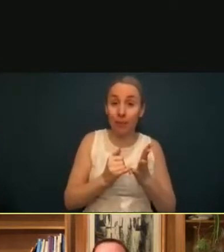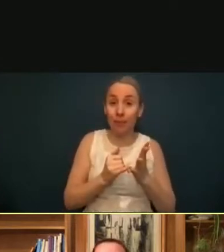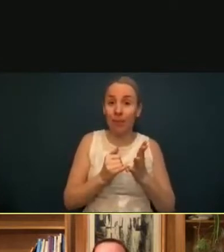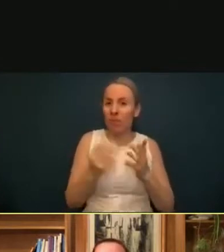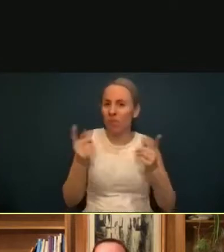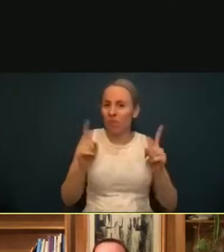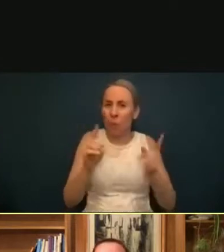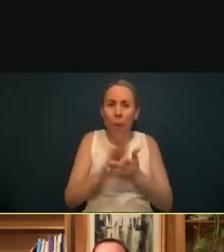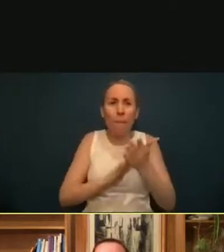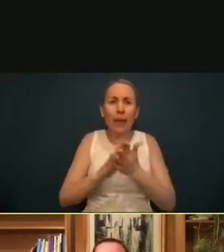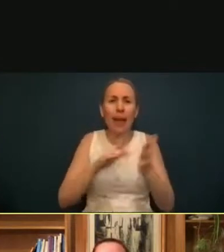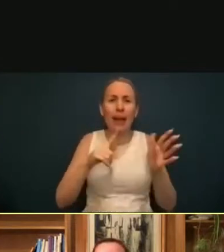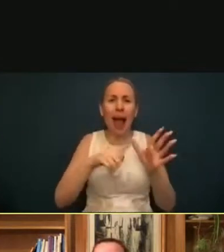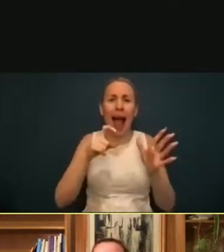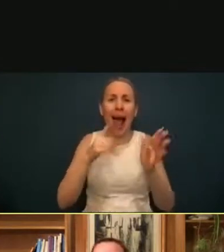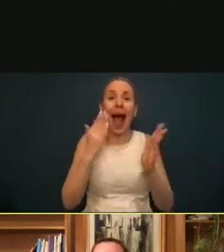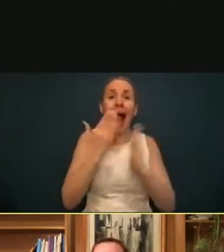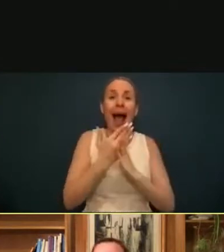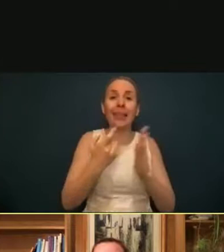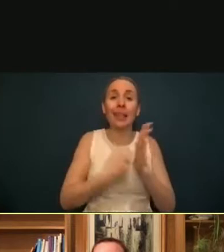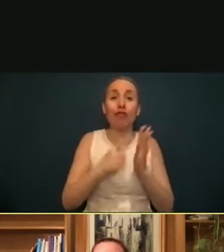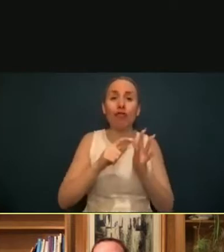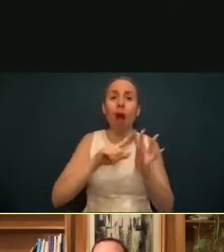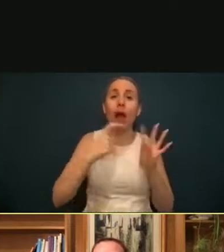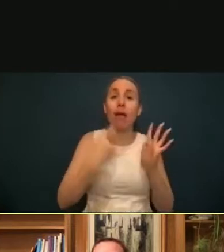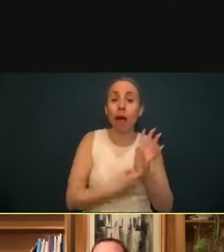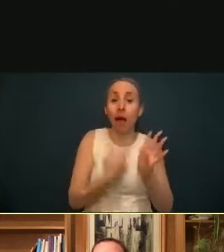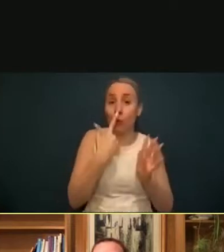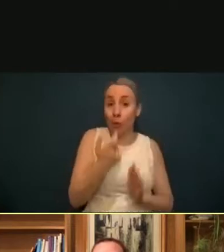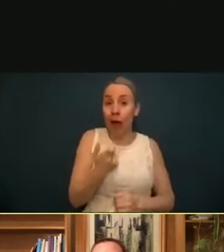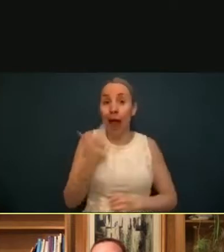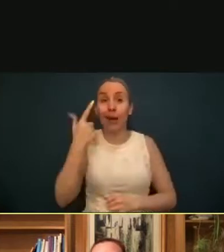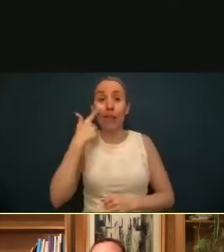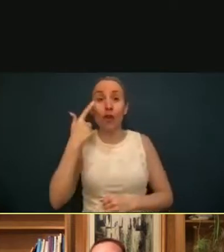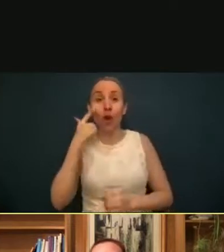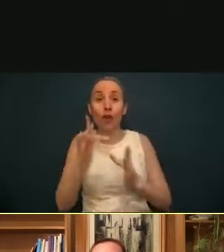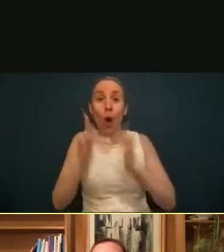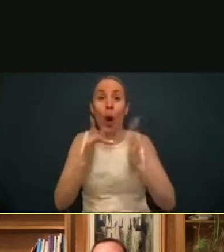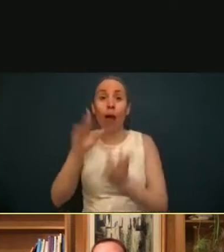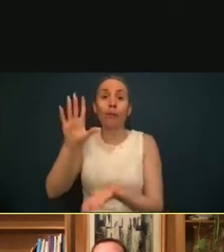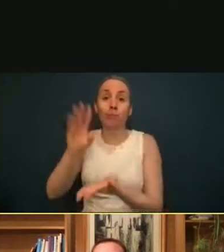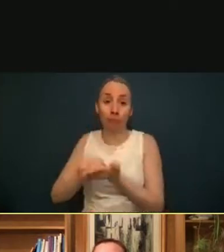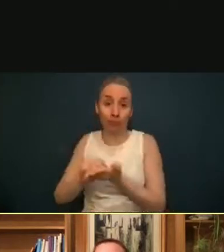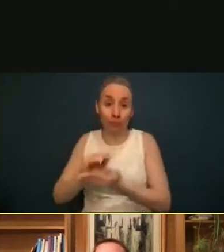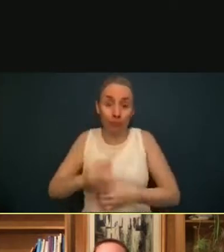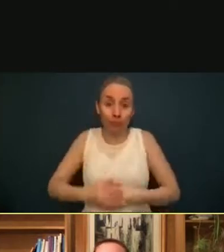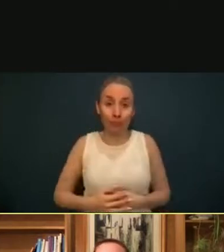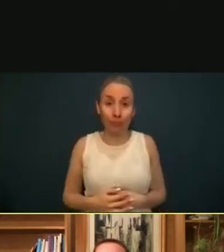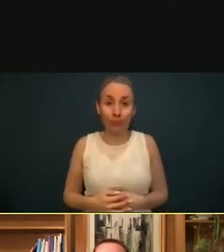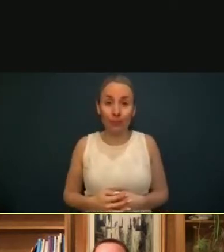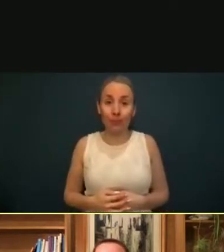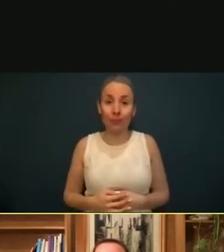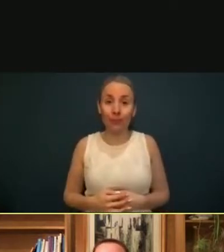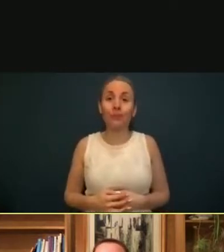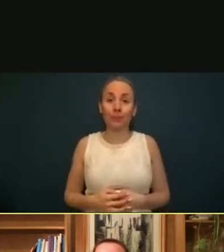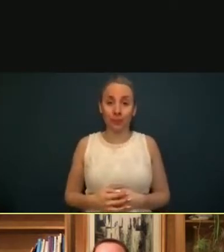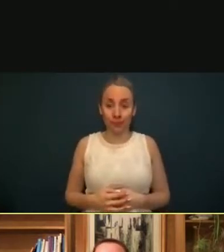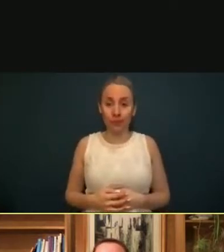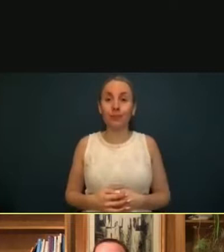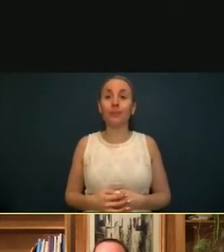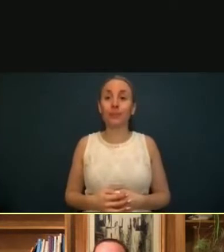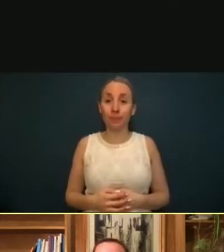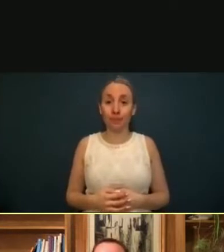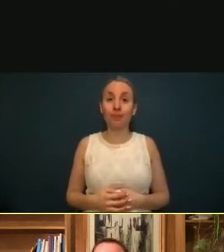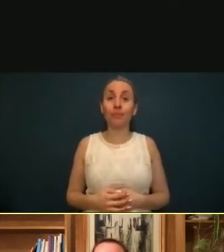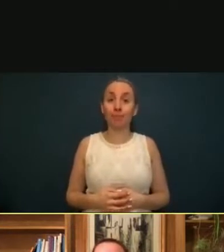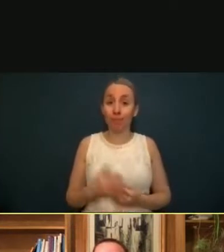can get that quite easily from online. And yeah, just making sure that we're